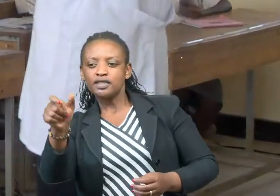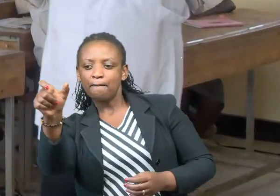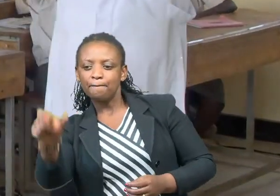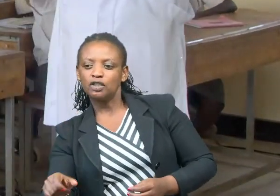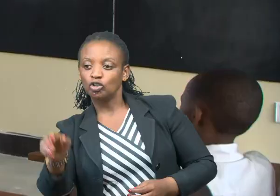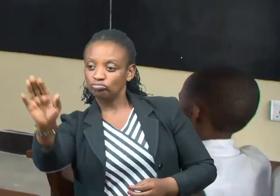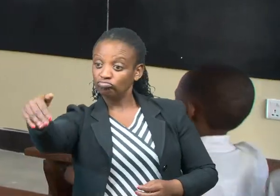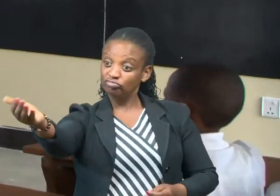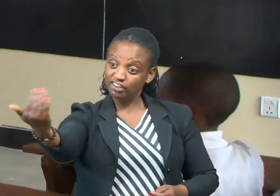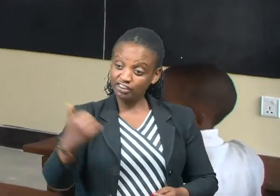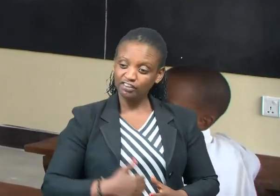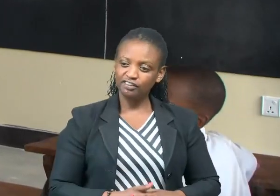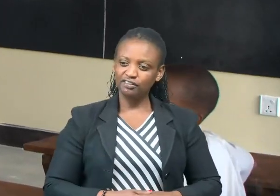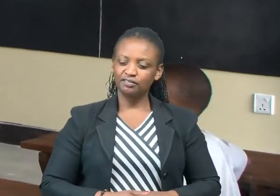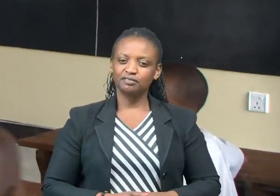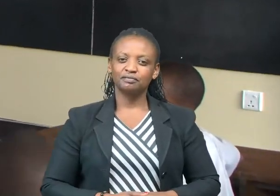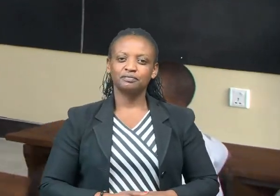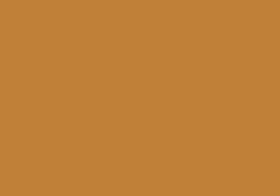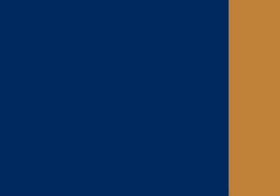Another person.